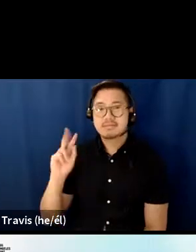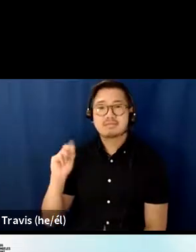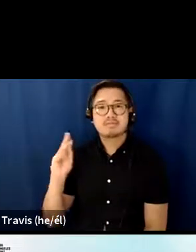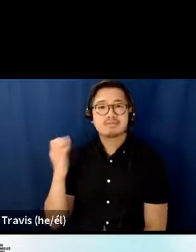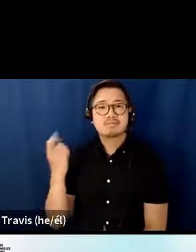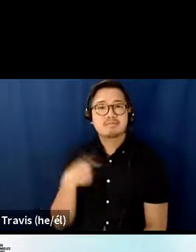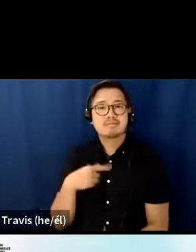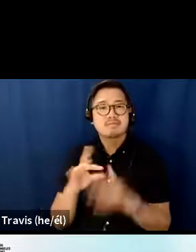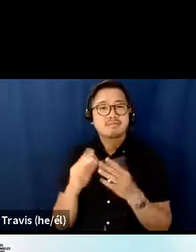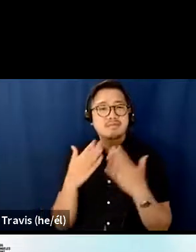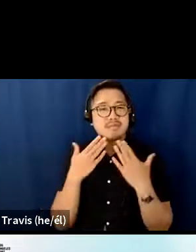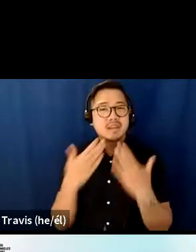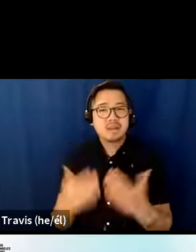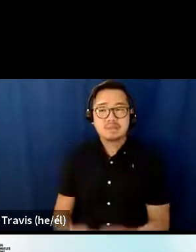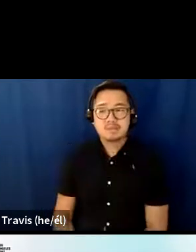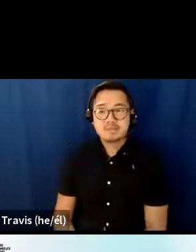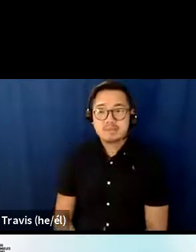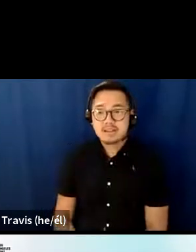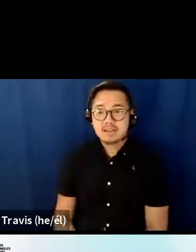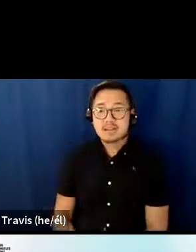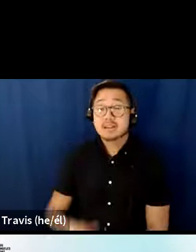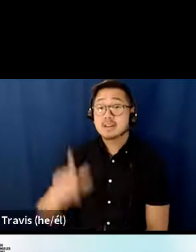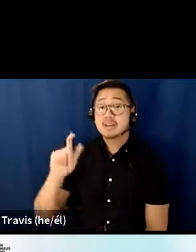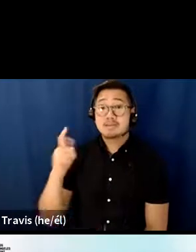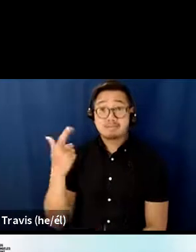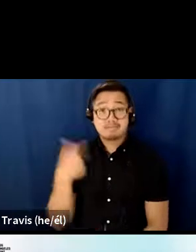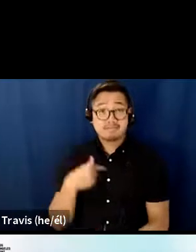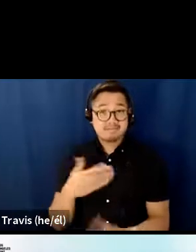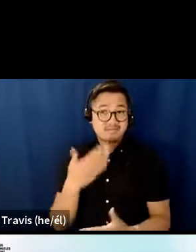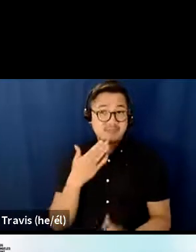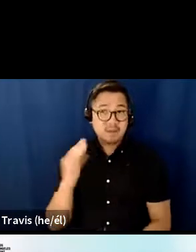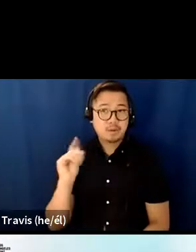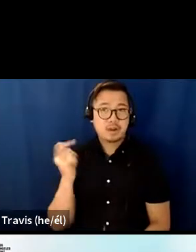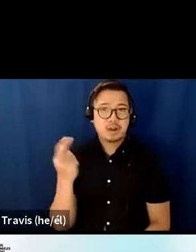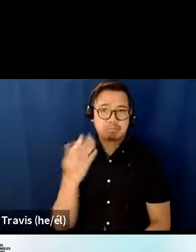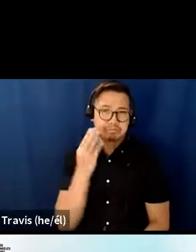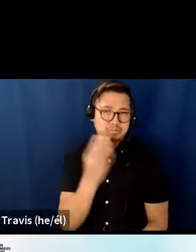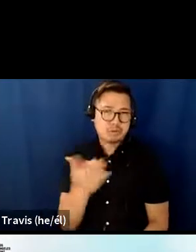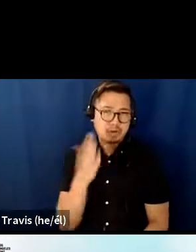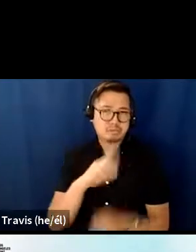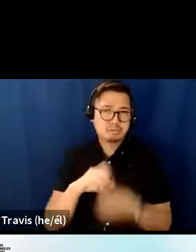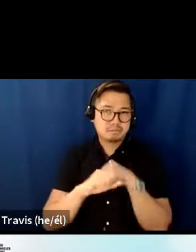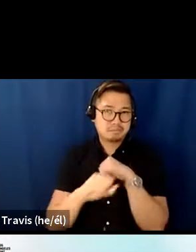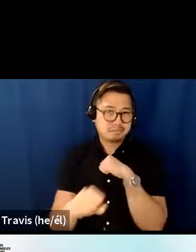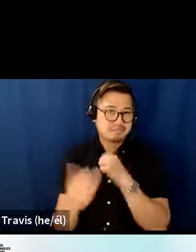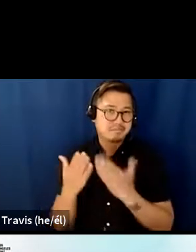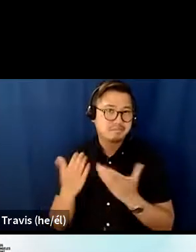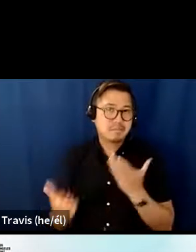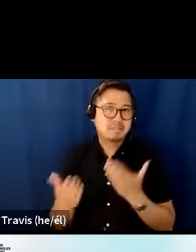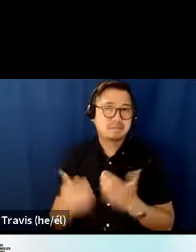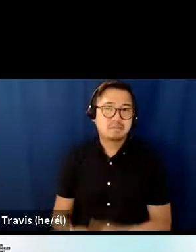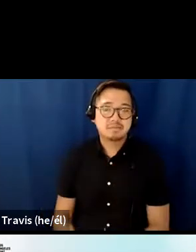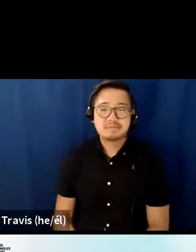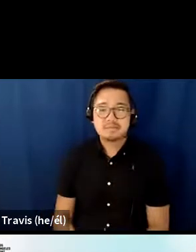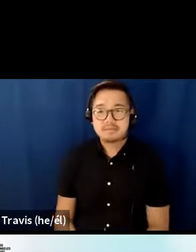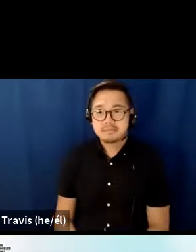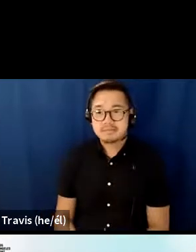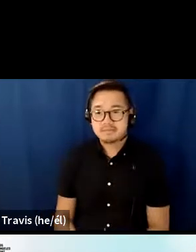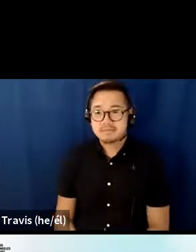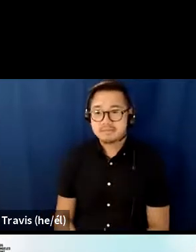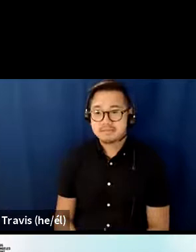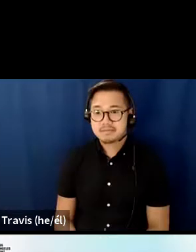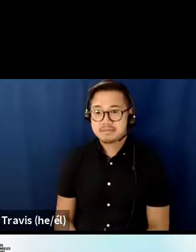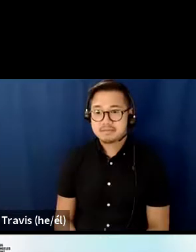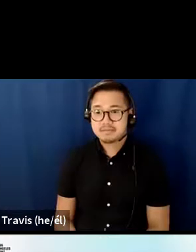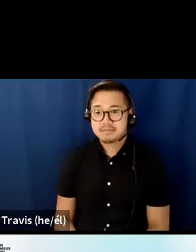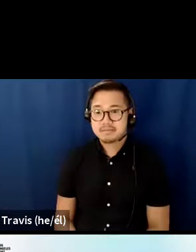Thank you, August. So I might be long-winded. So I'm someone who has been